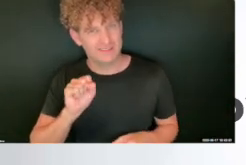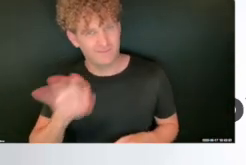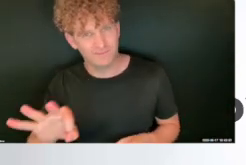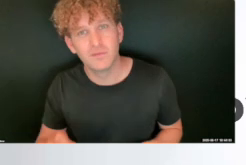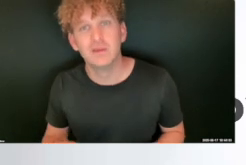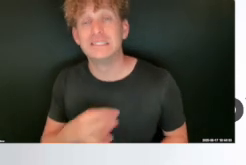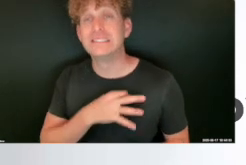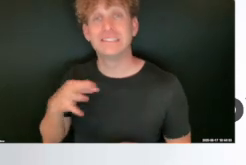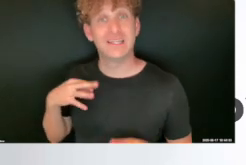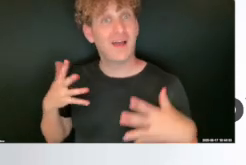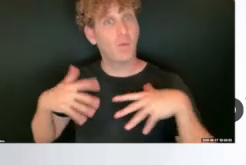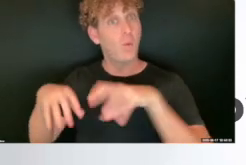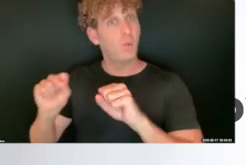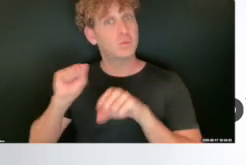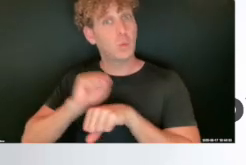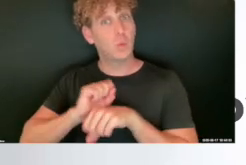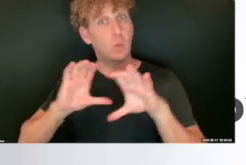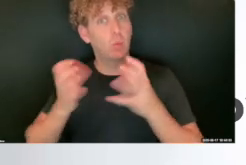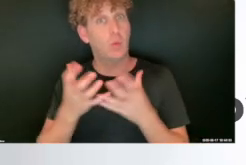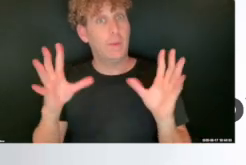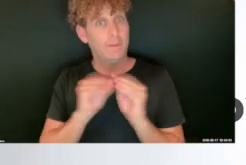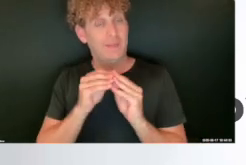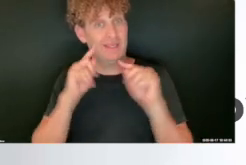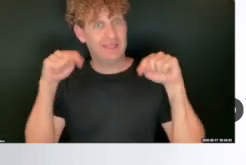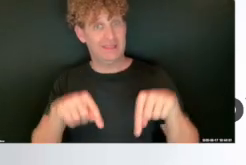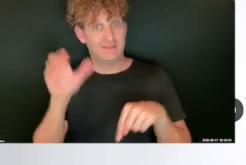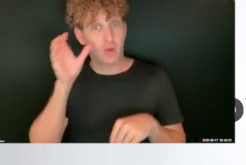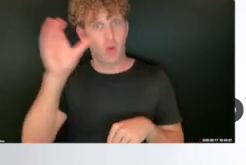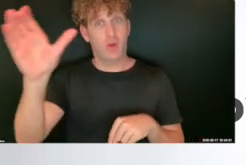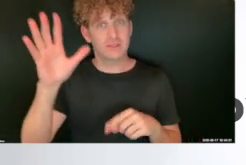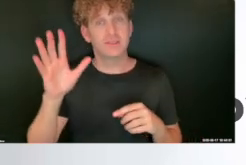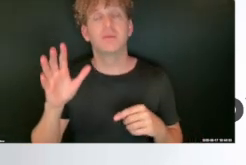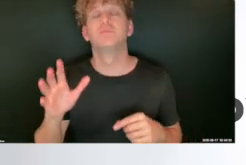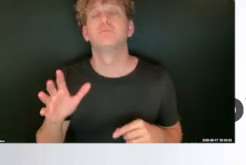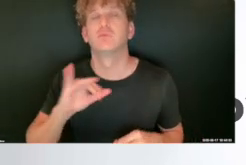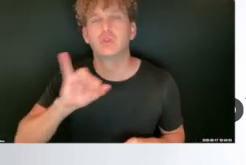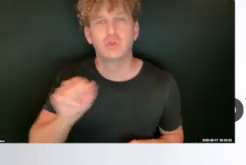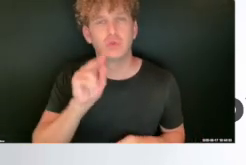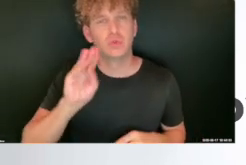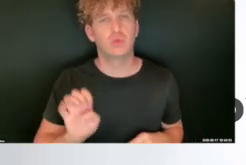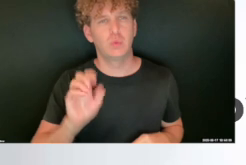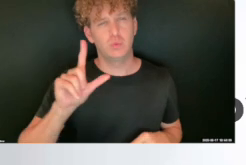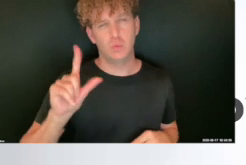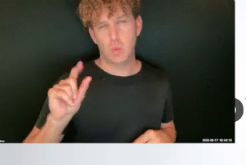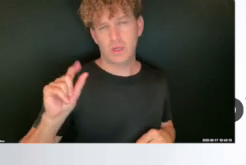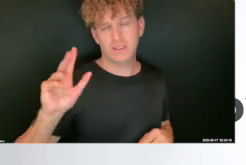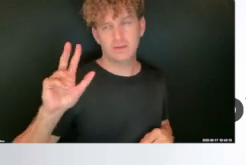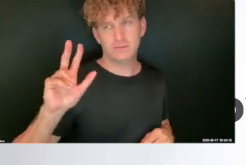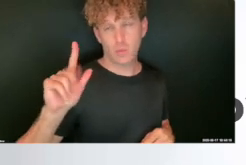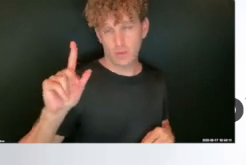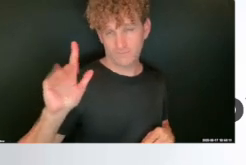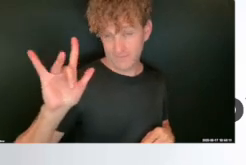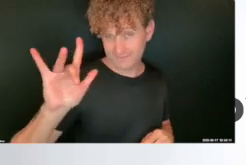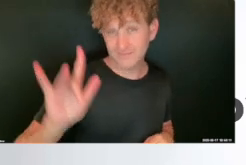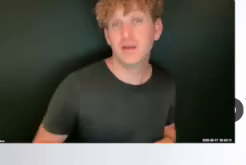be included in the updated implementation manual that is planned to be released in the next couple of months. We